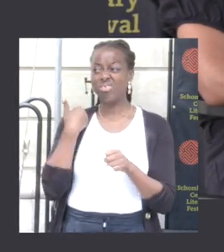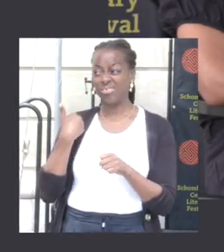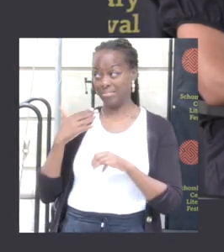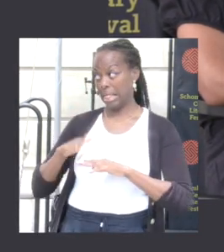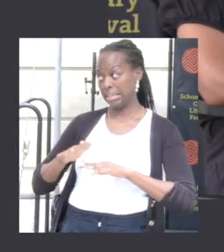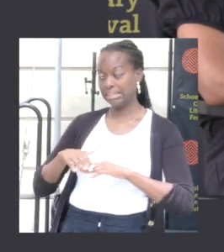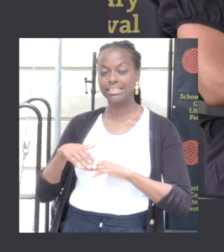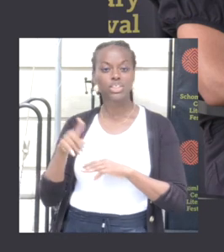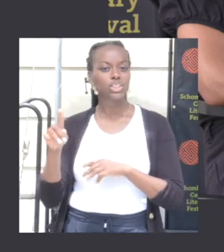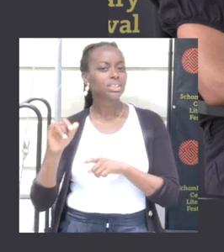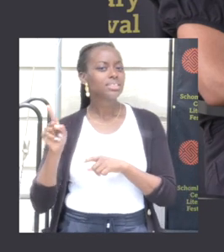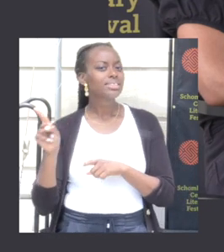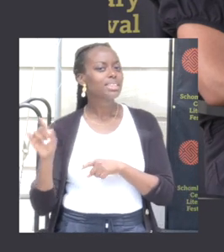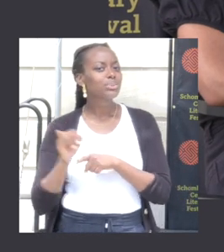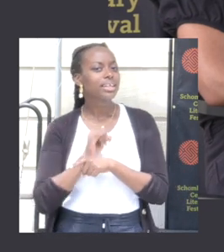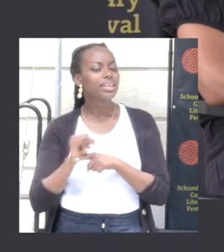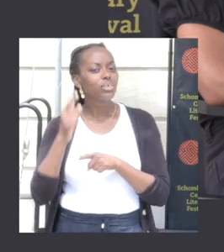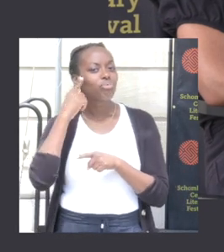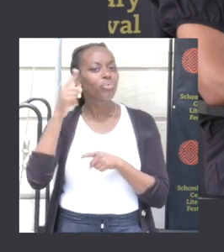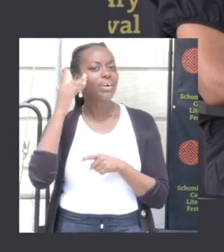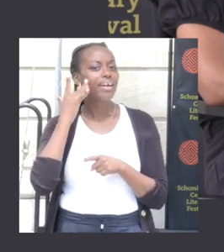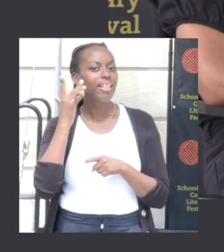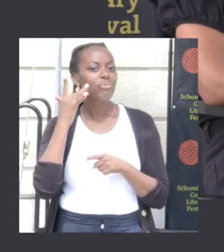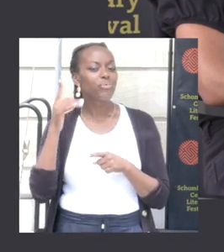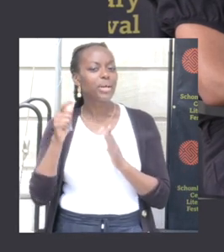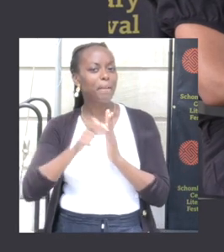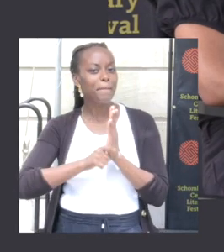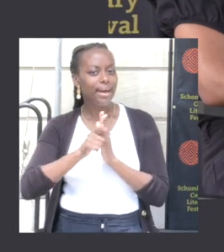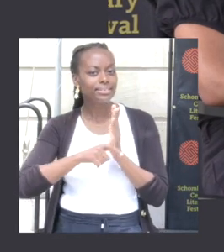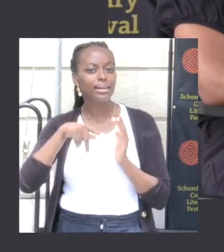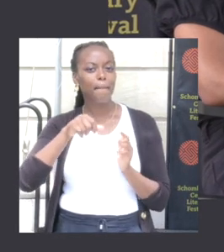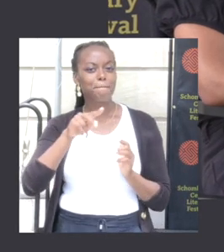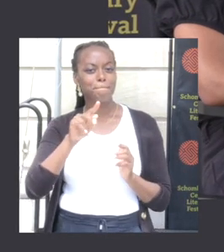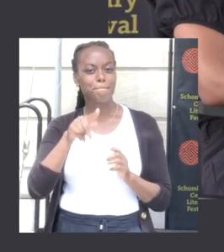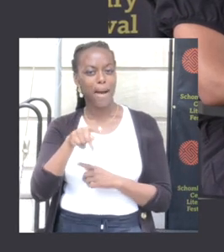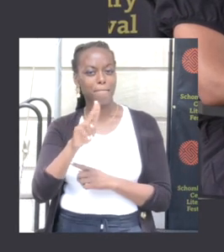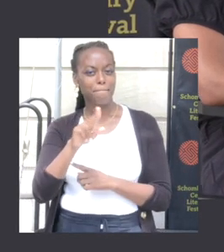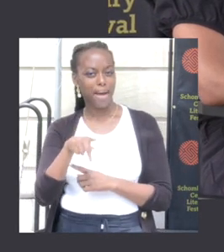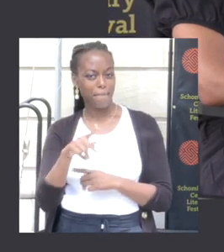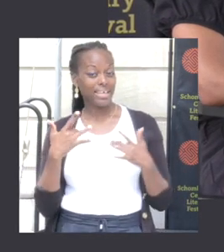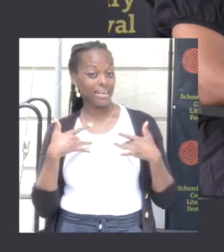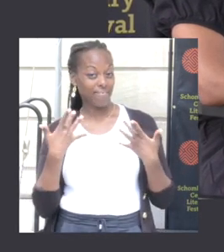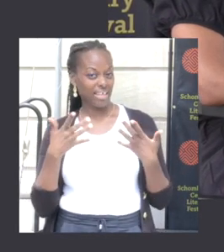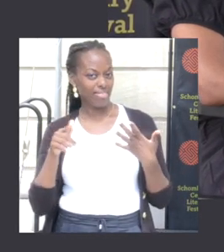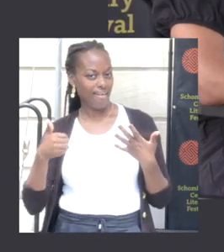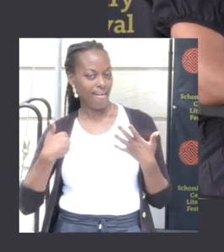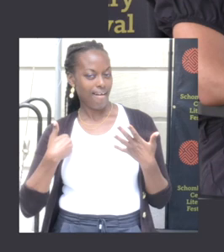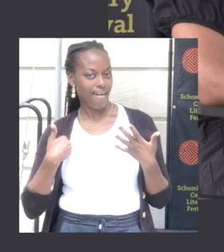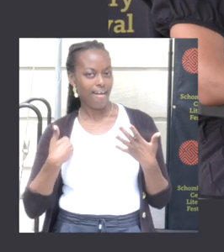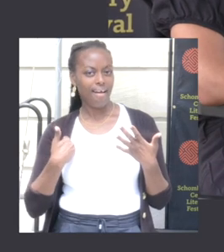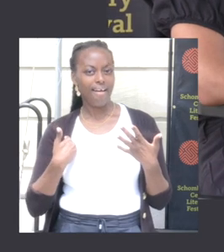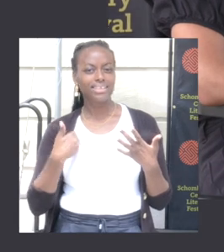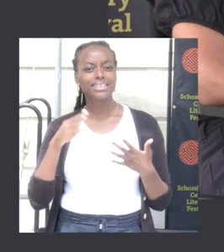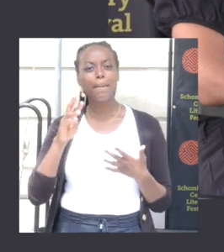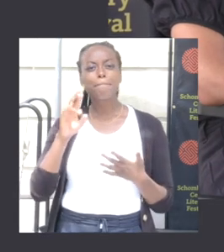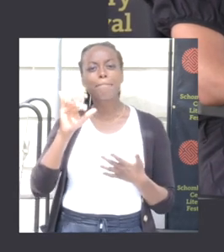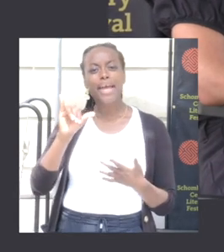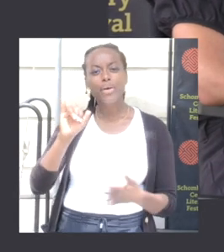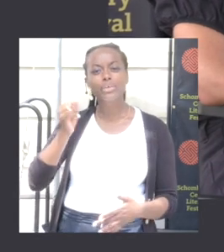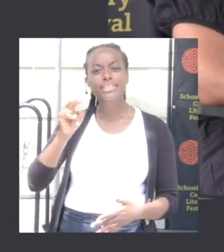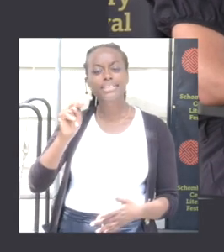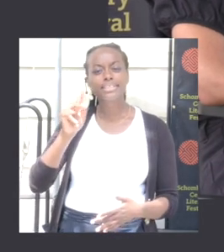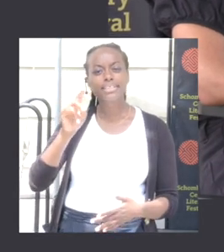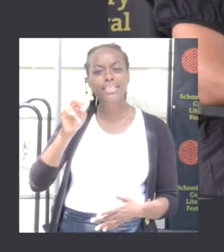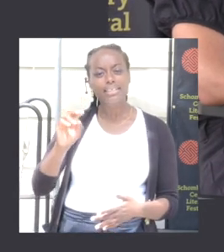intern for California Magazine and Pop-Up. It was an event that they did, and it was like Barry Jenkins and me and some other folks.